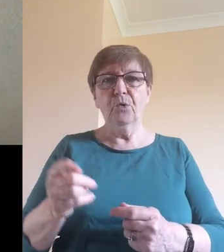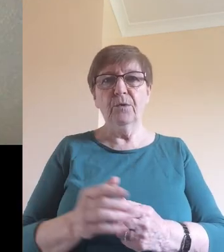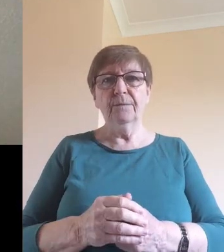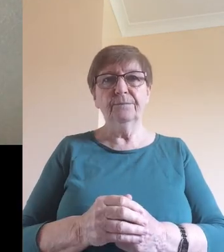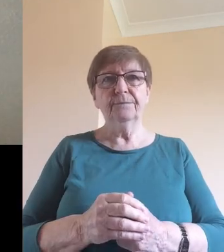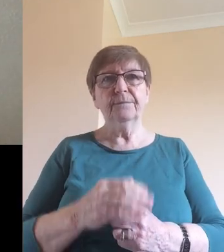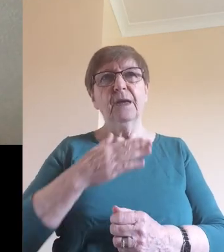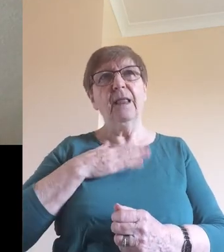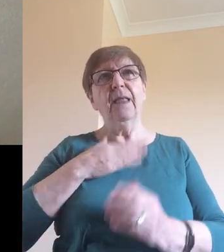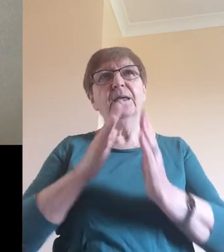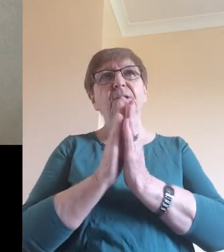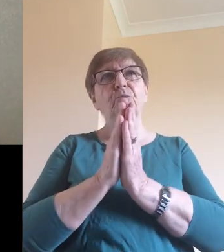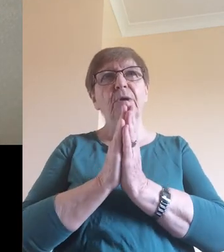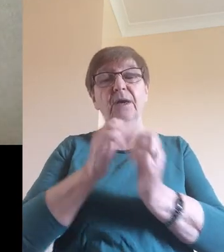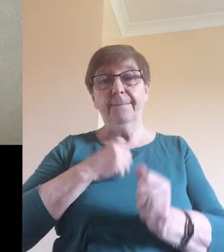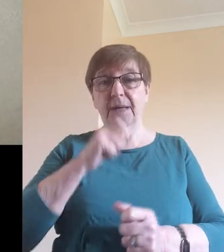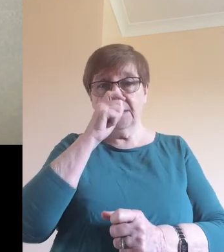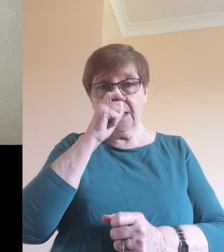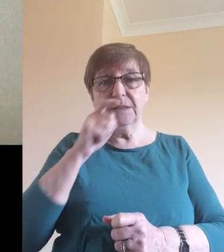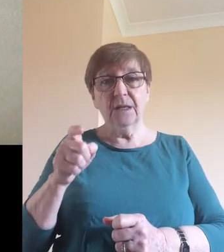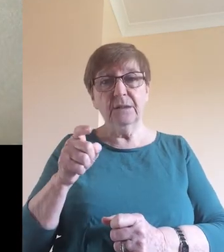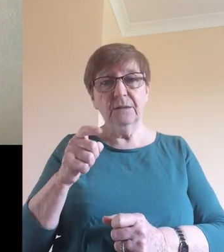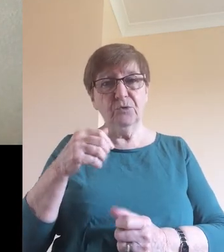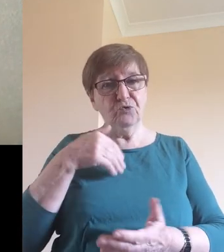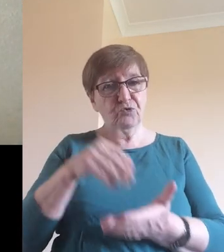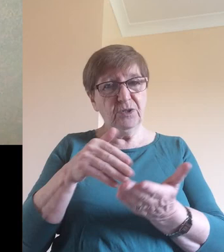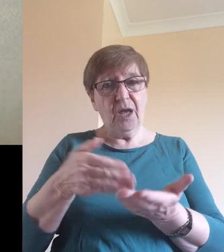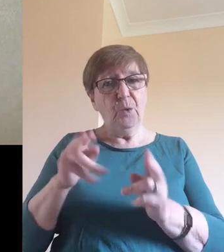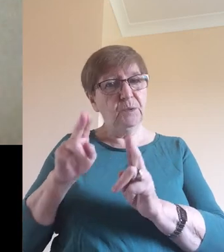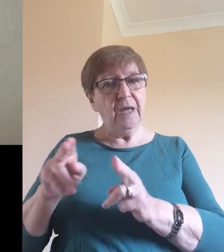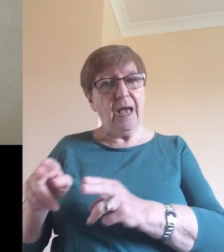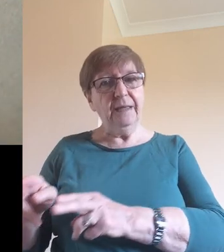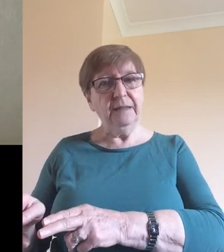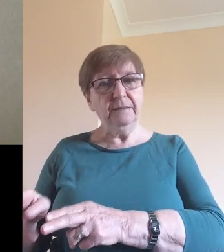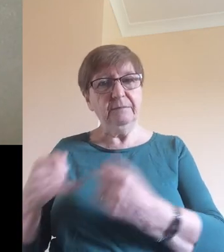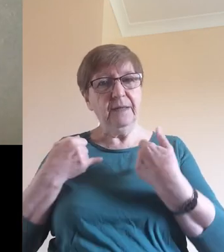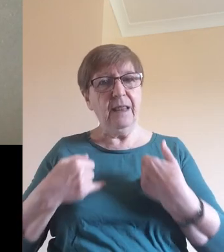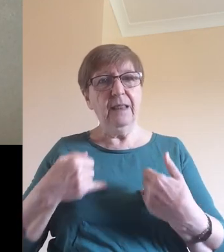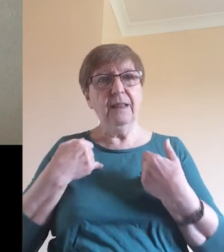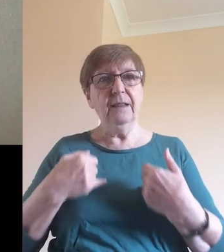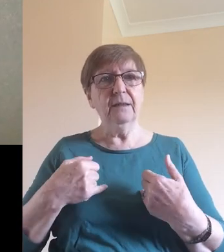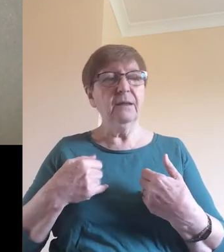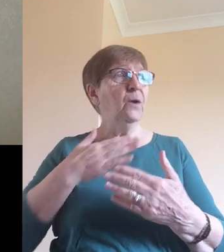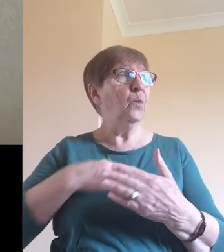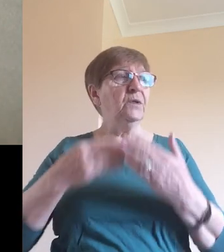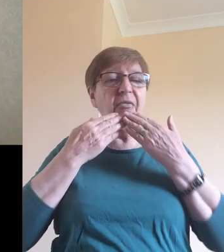I'd like to pray for my sister who's terminally ill. I want you to thank you for